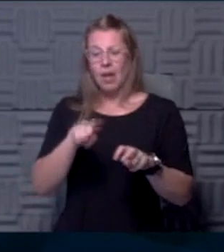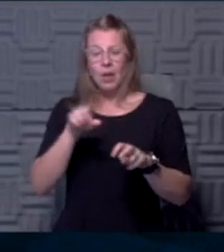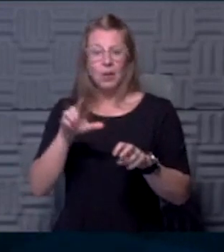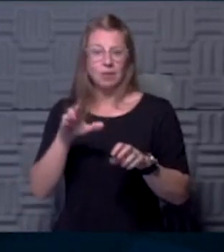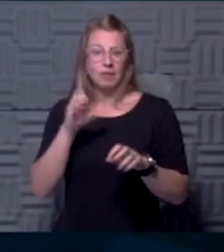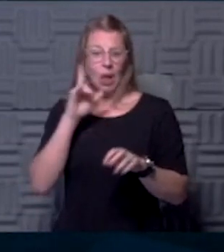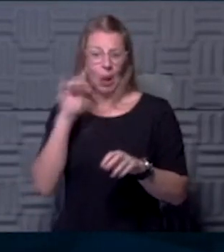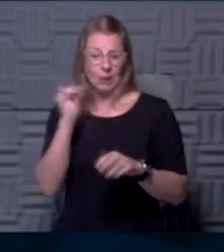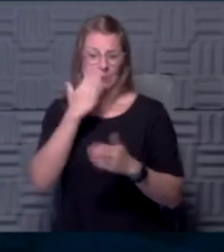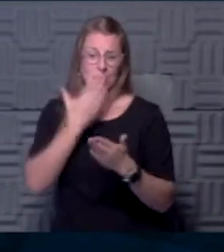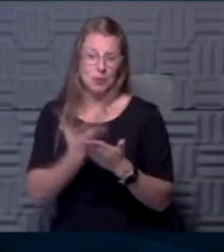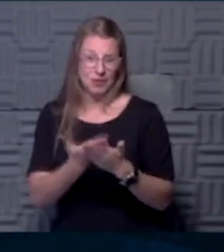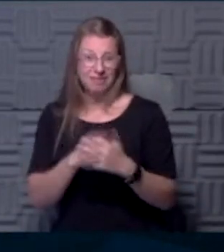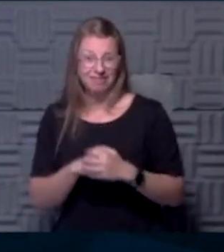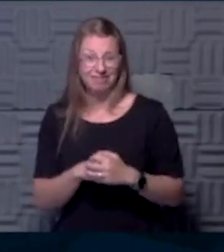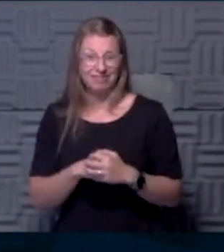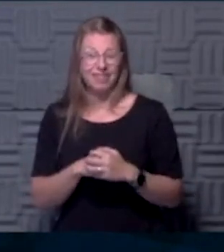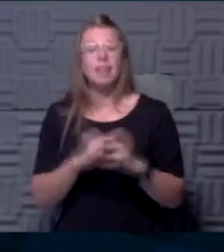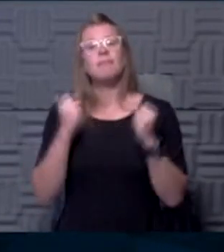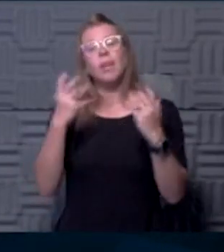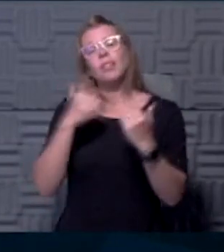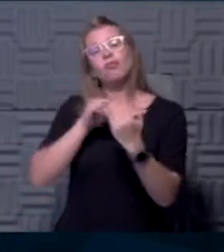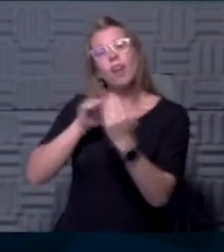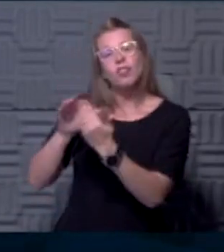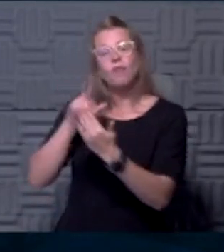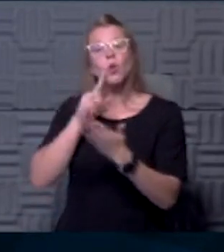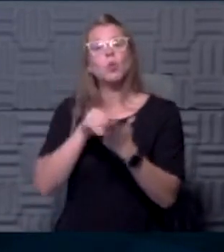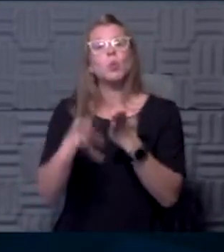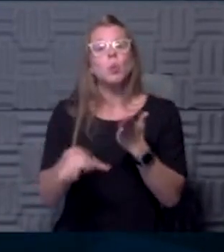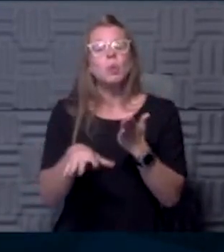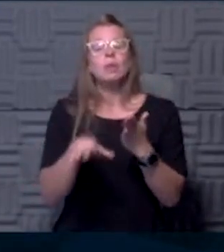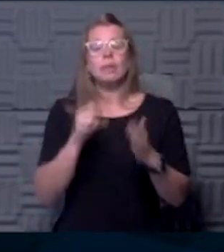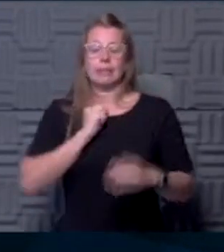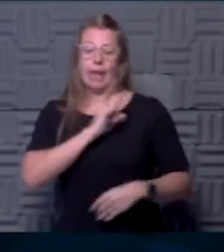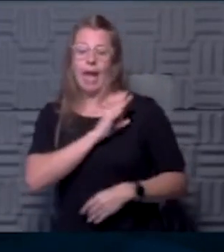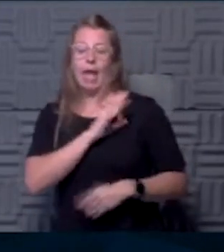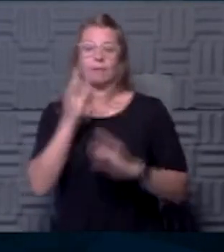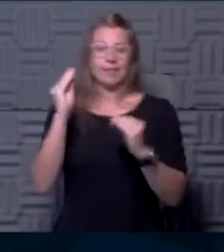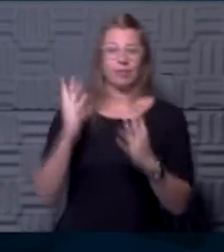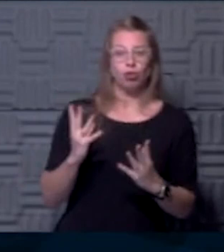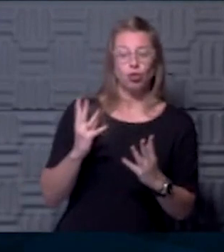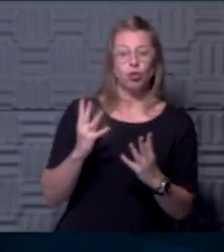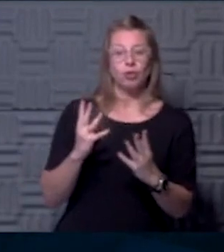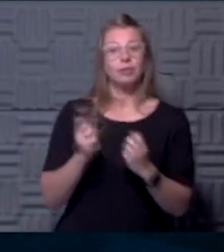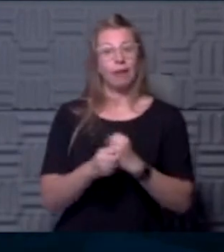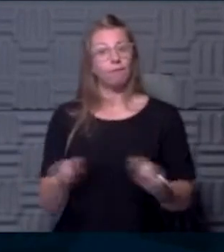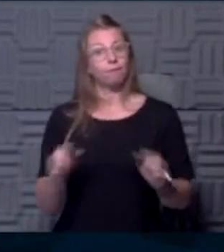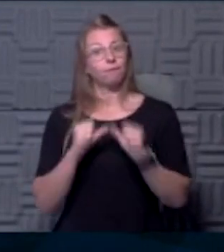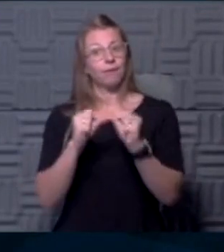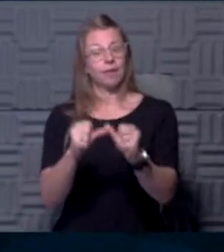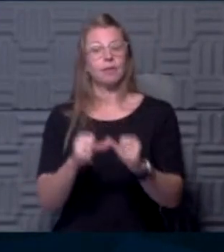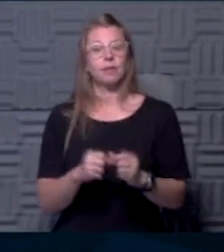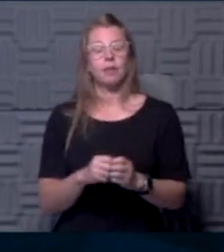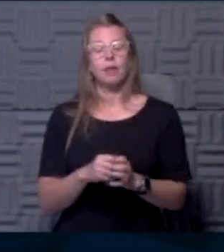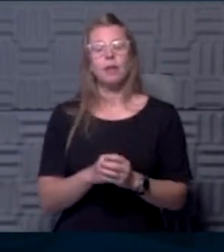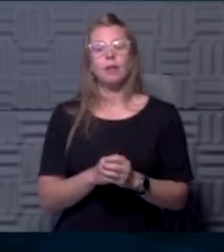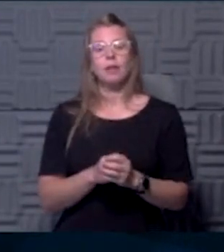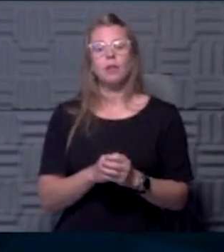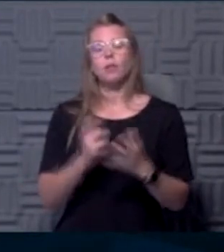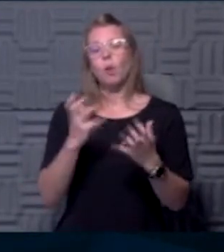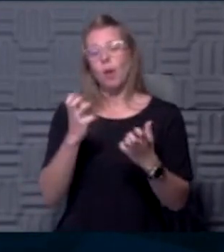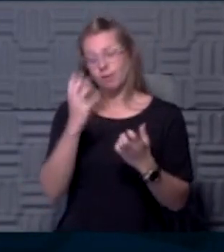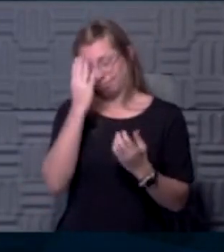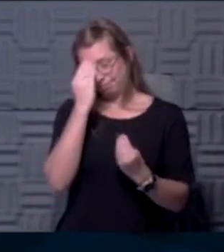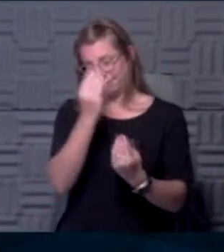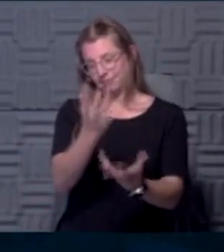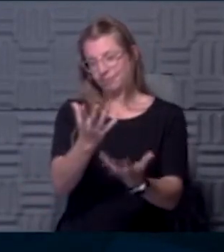great. A lot of strategies to keep students and staff and teachers safe, and so I just want to shout out to our educators. They